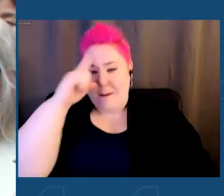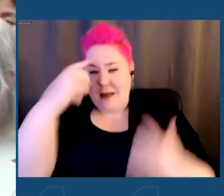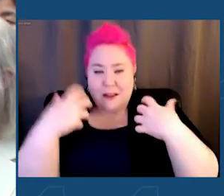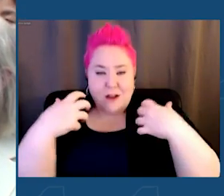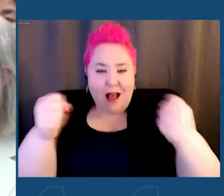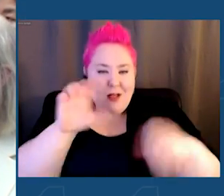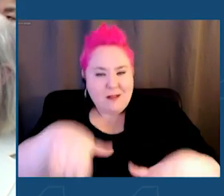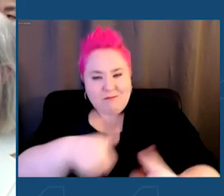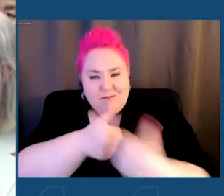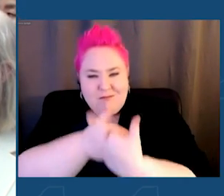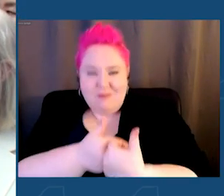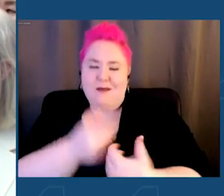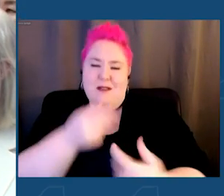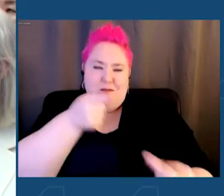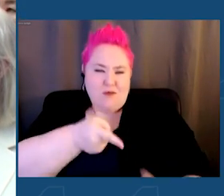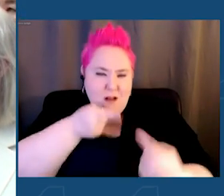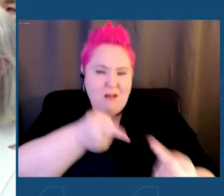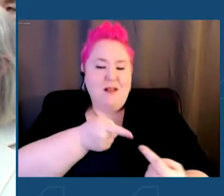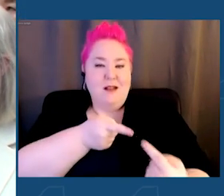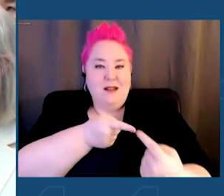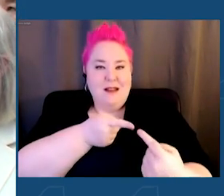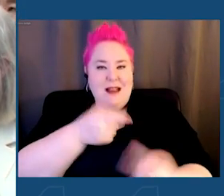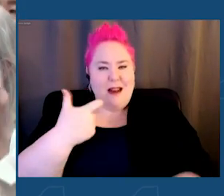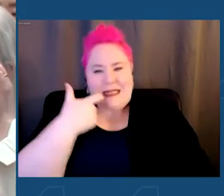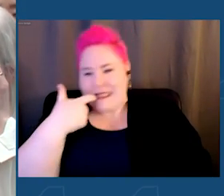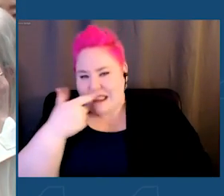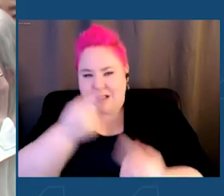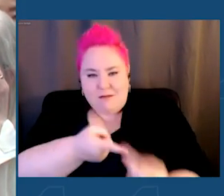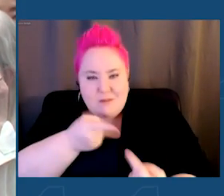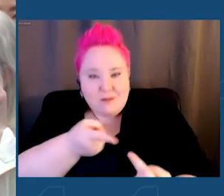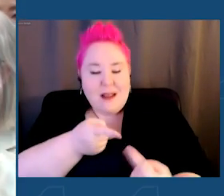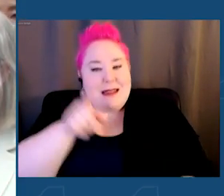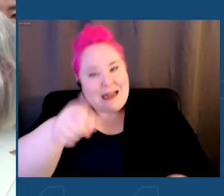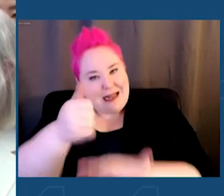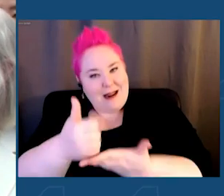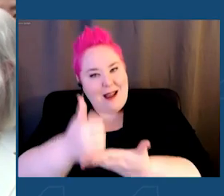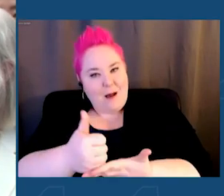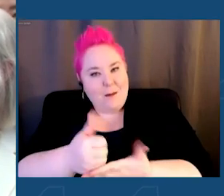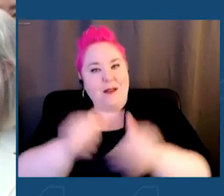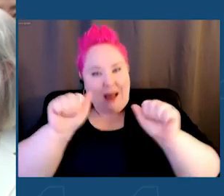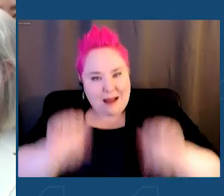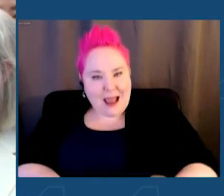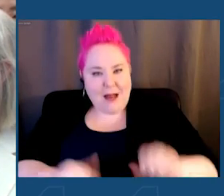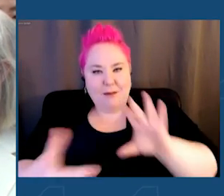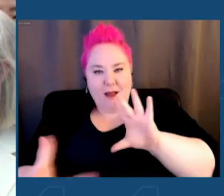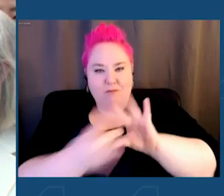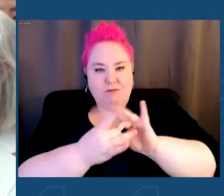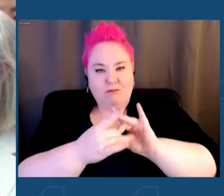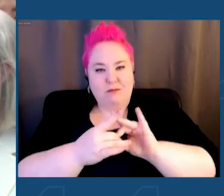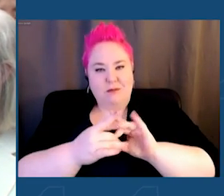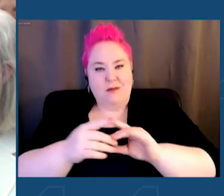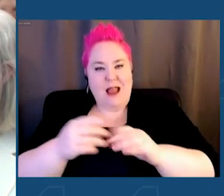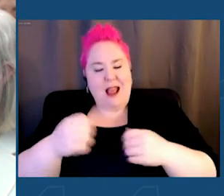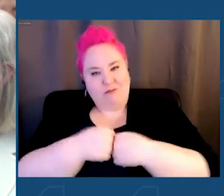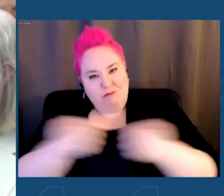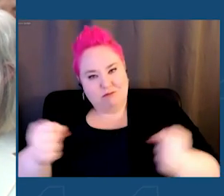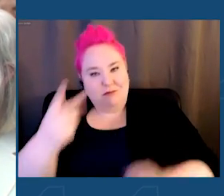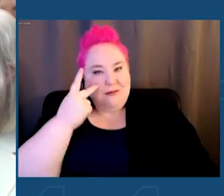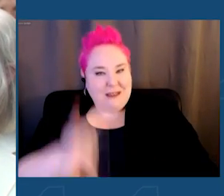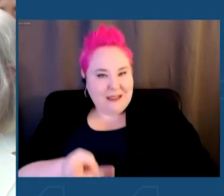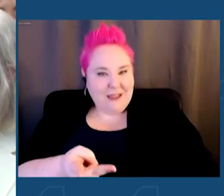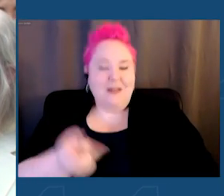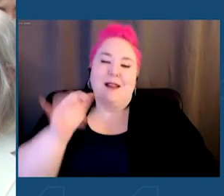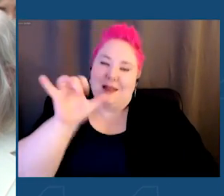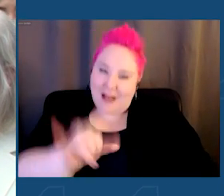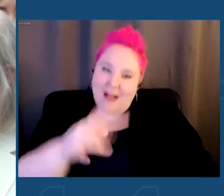and substance abuse, and they need our help in a way that they can be related to. And that's what we're talking about here today. So,